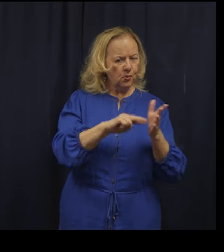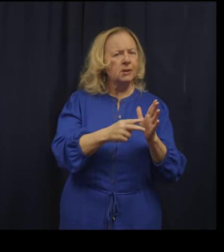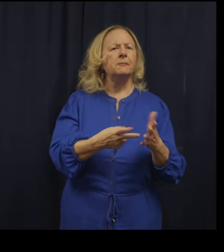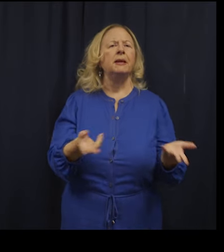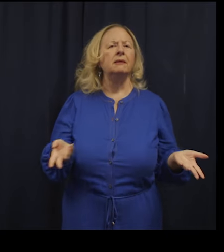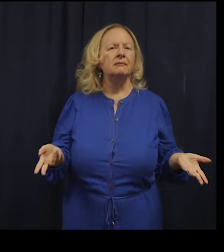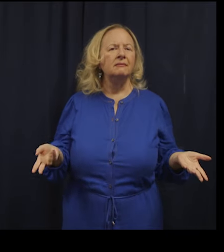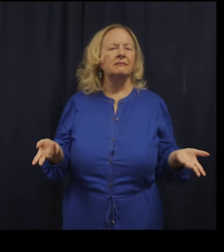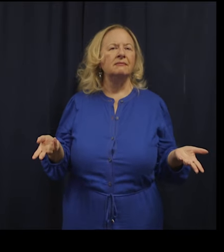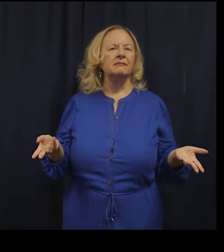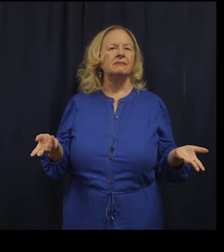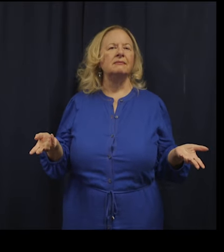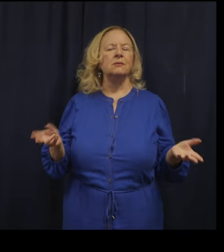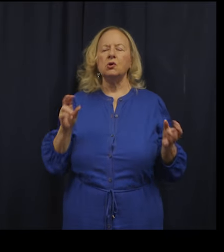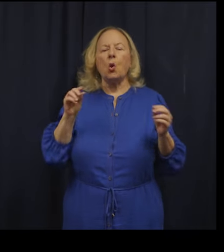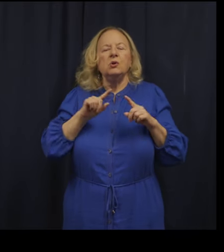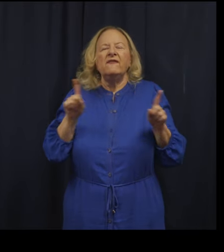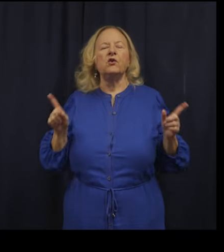mean?